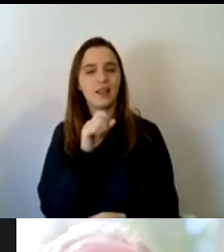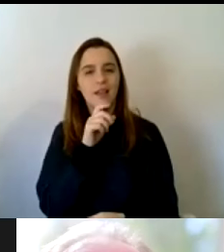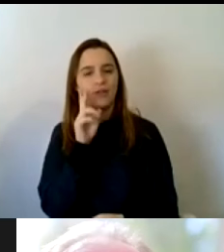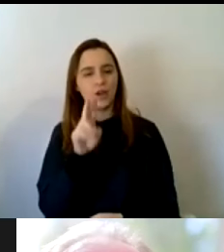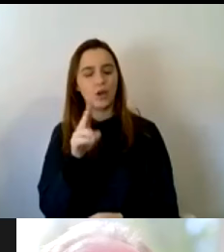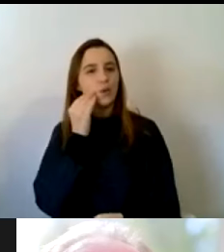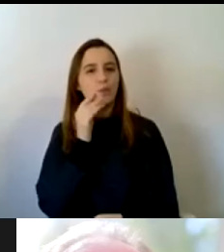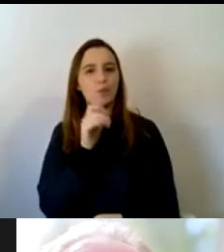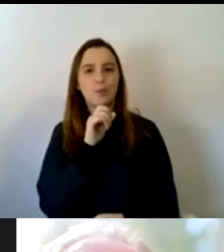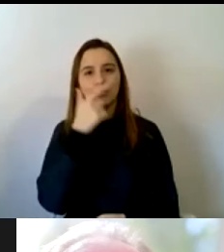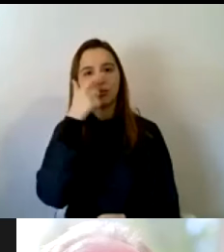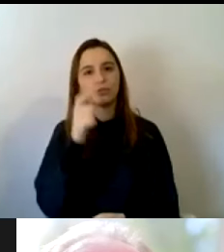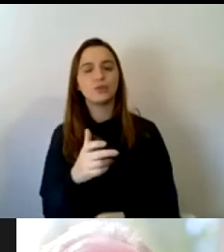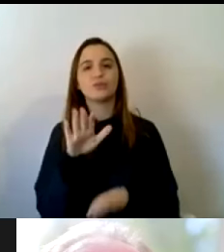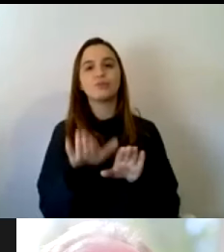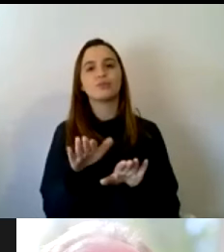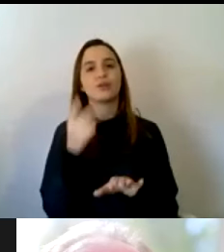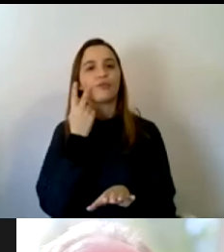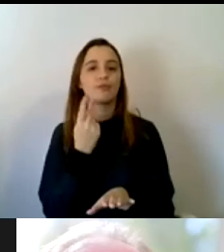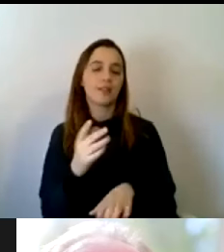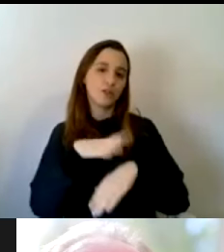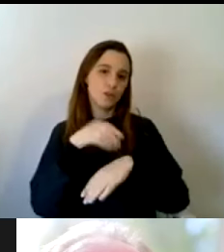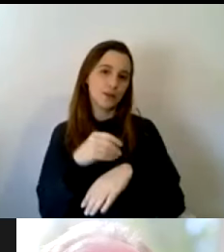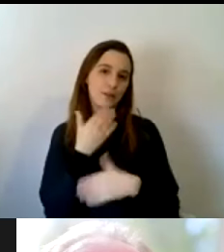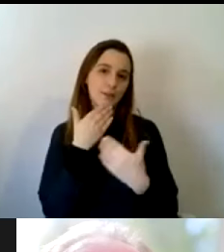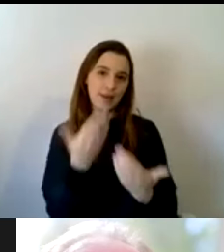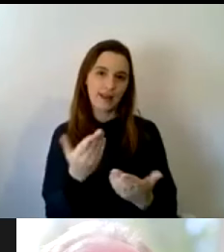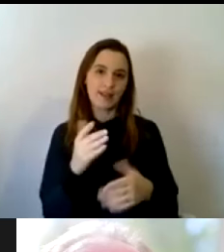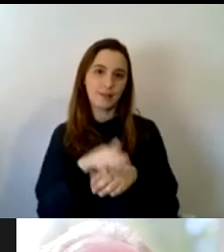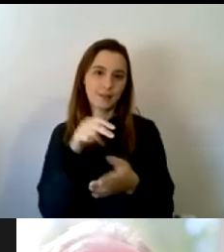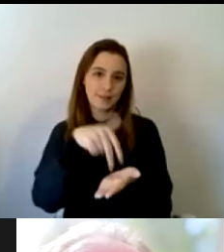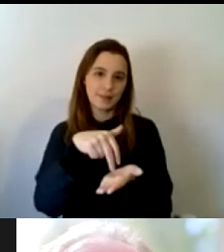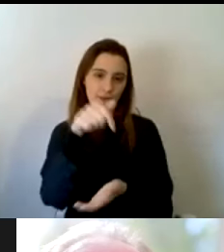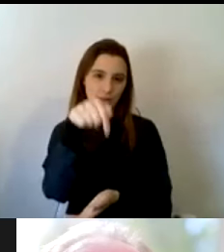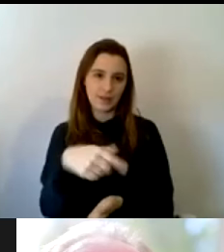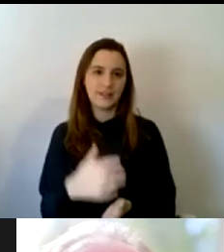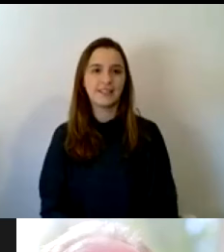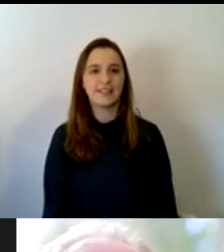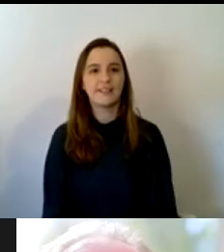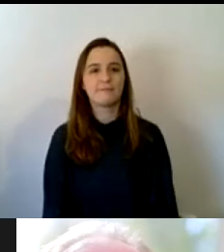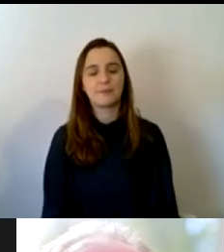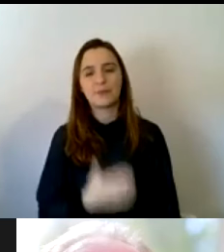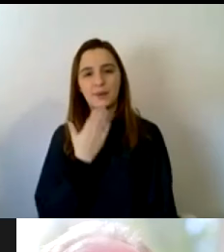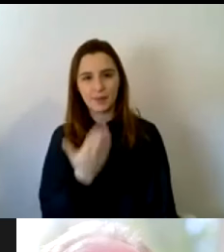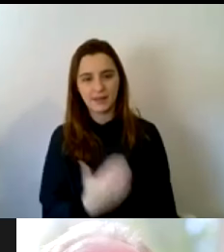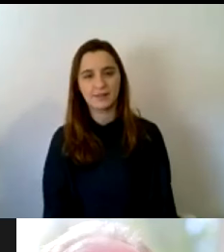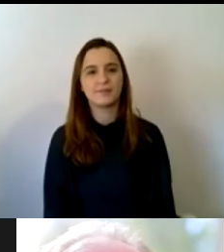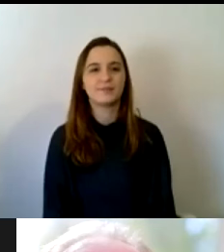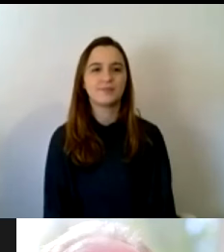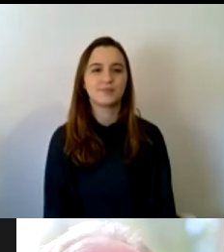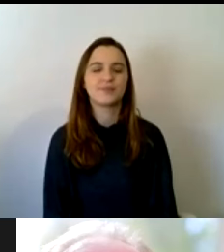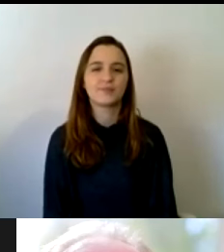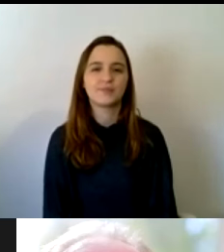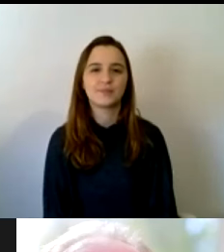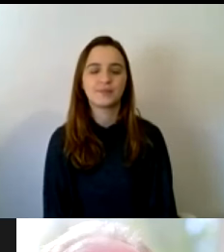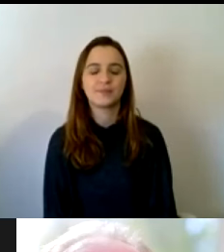foreigners building their lives in Sweden. Thank you so much for being here with us today. Thank you. And